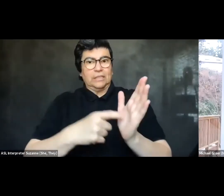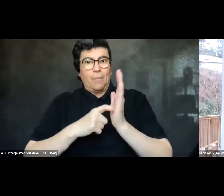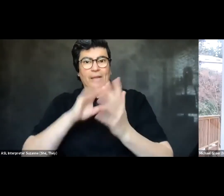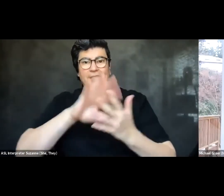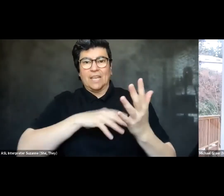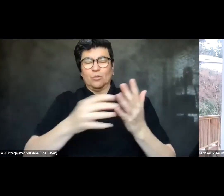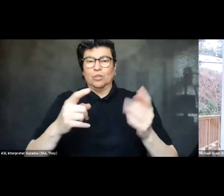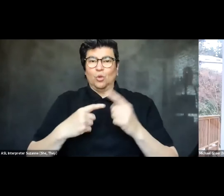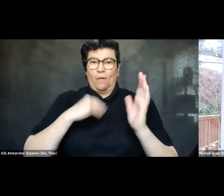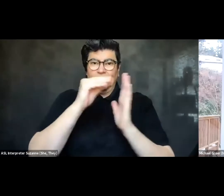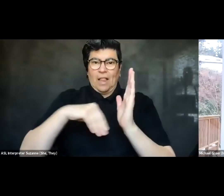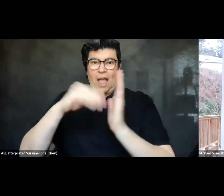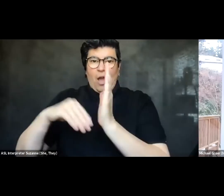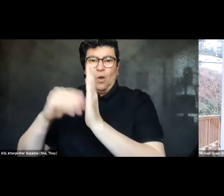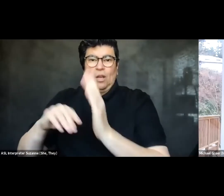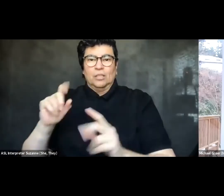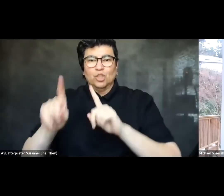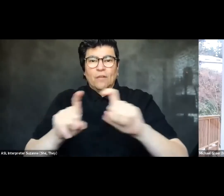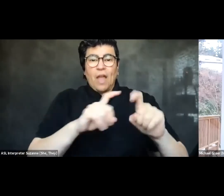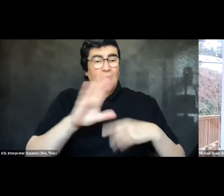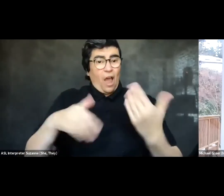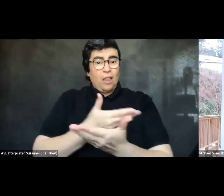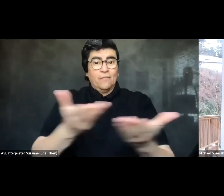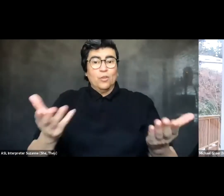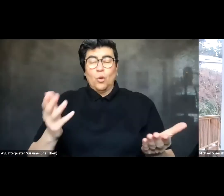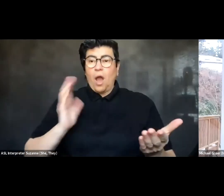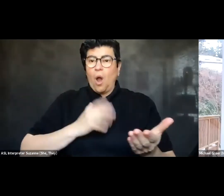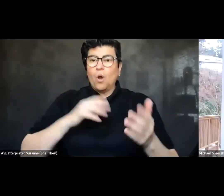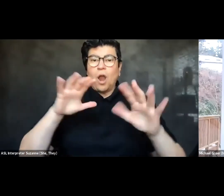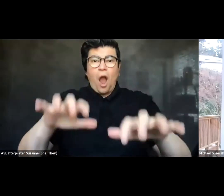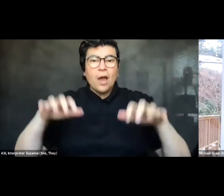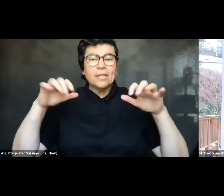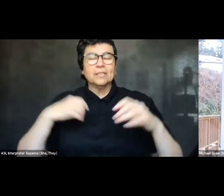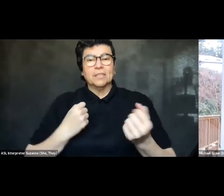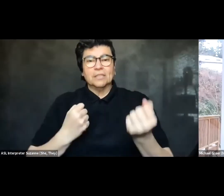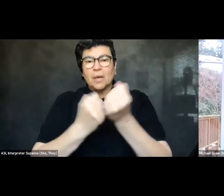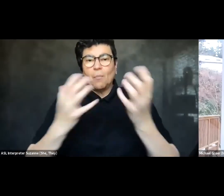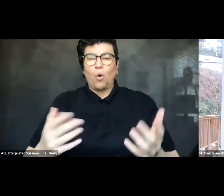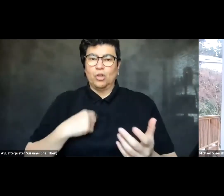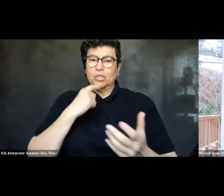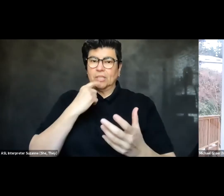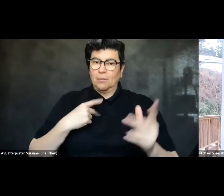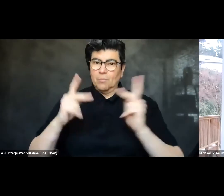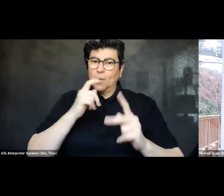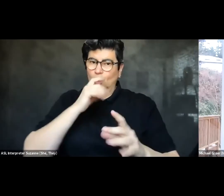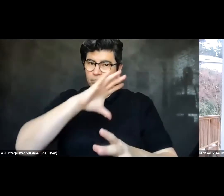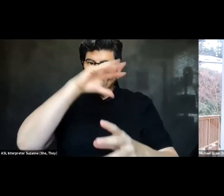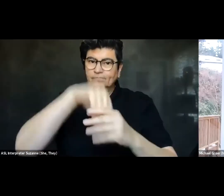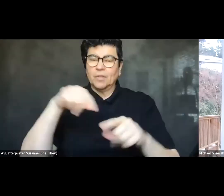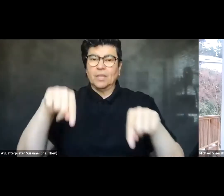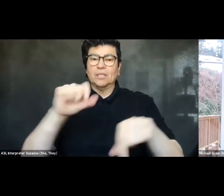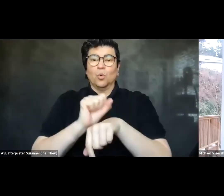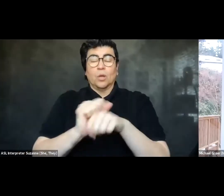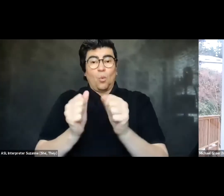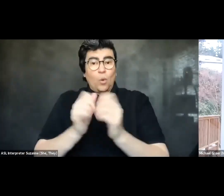to fill out our surveys, and to all of you, our audience, supporters, and stakeholders in this work. Without your